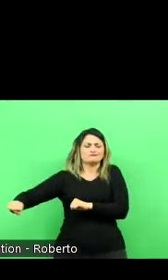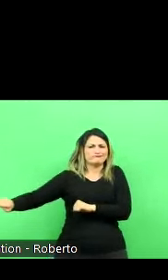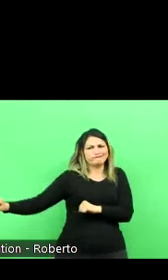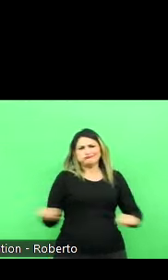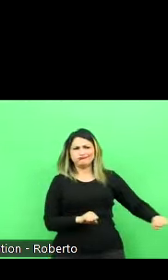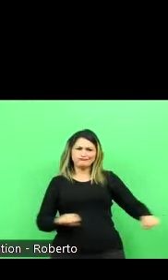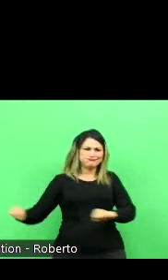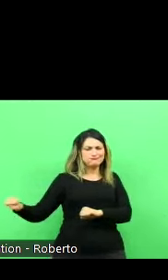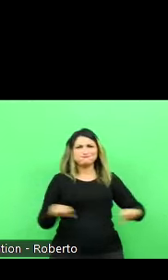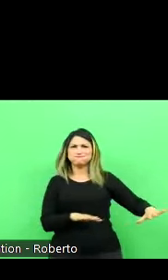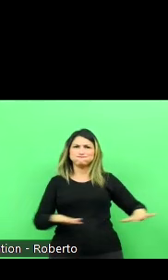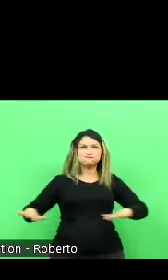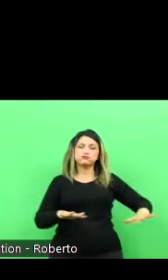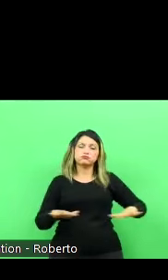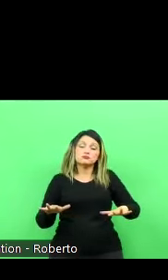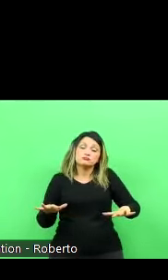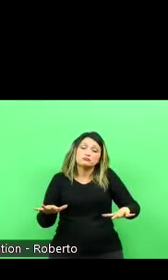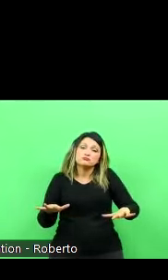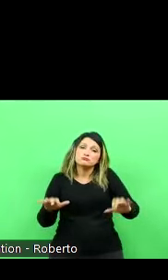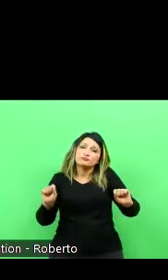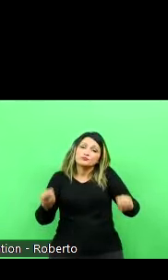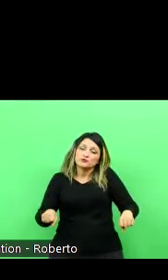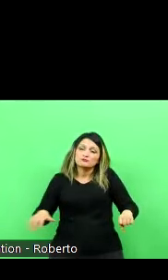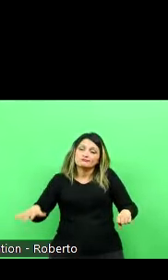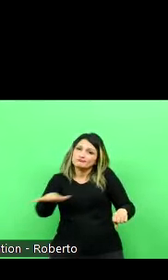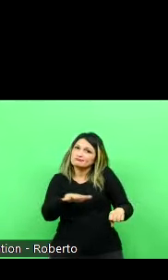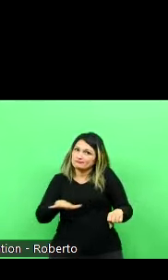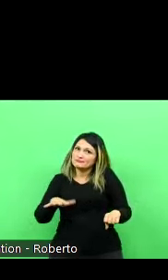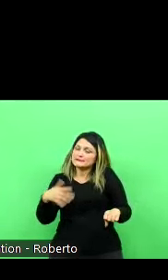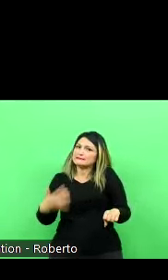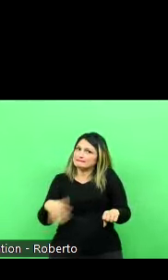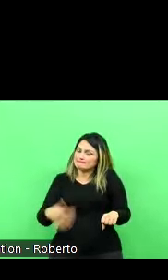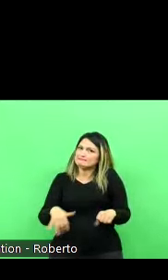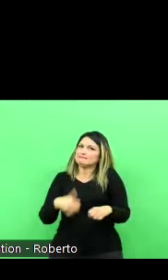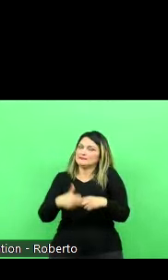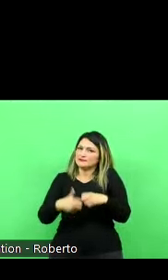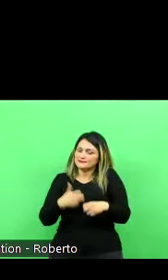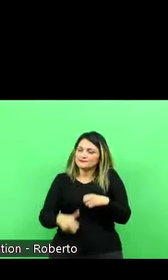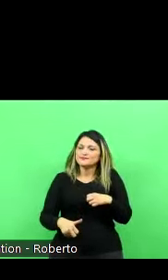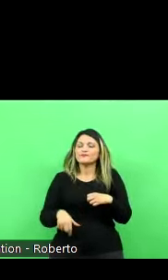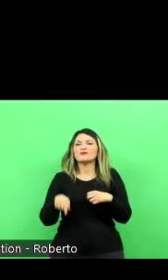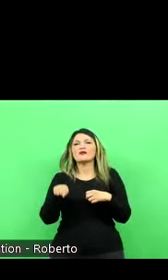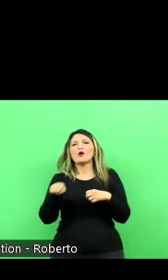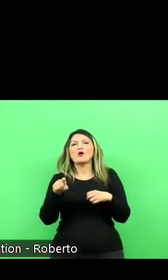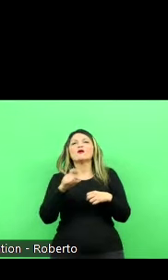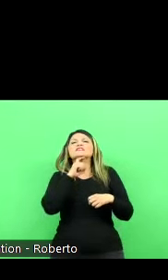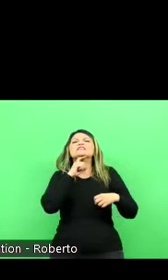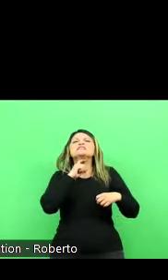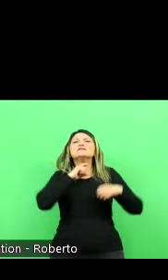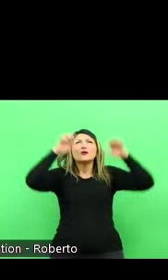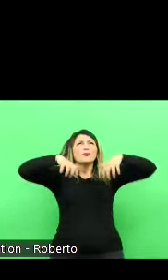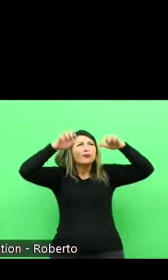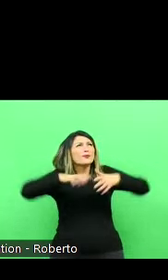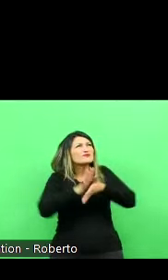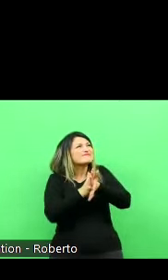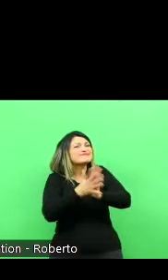droughts. So we need to apply this to our territory. That's